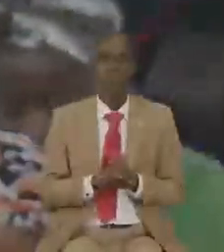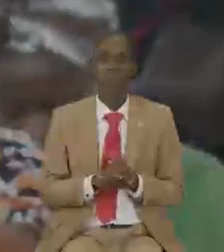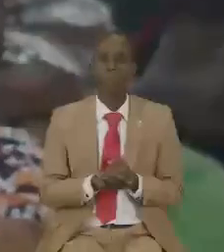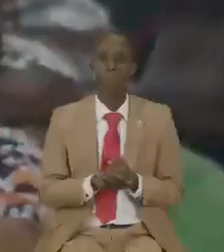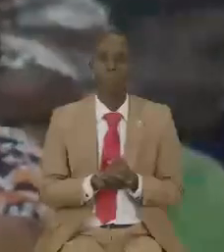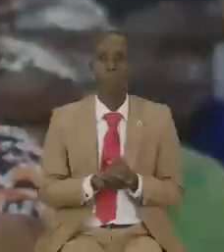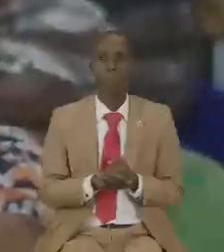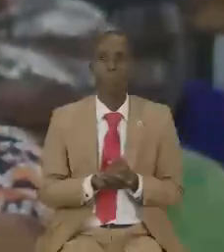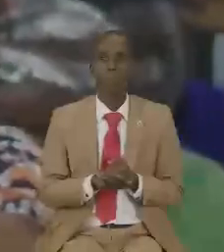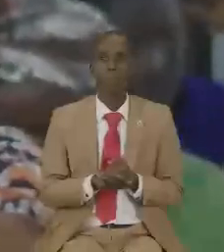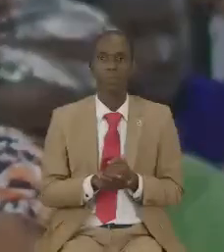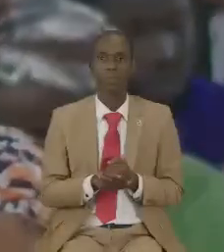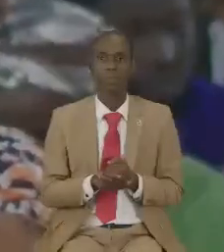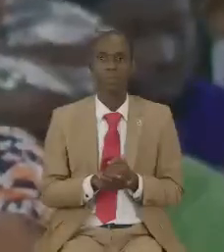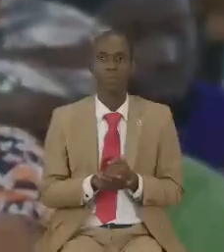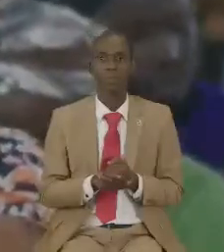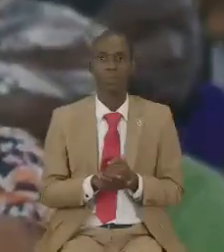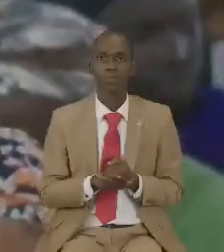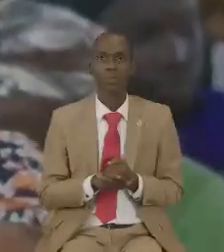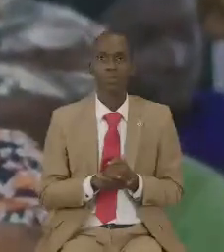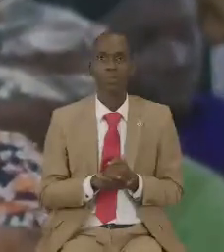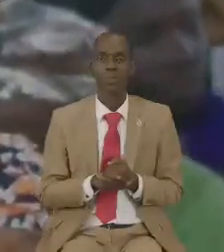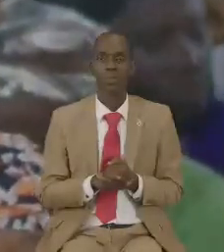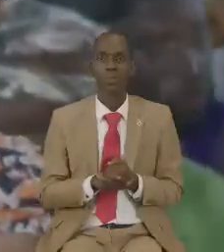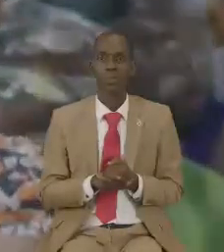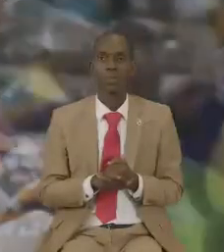I'm waiting for your signal, counselors.